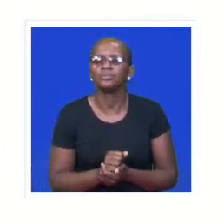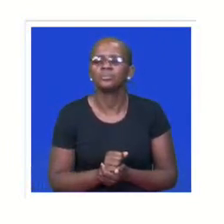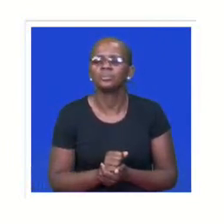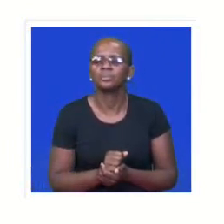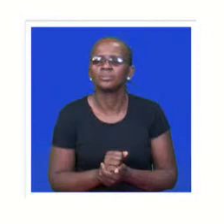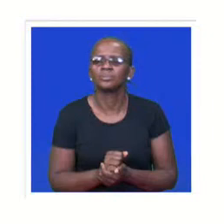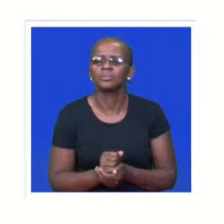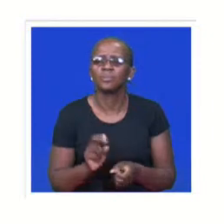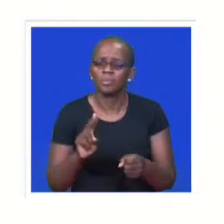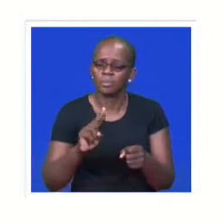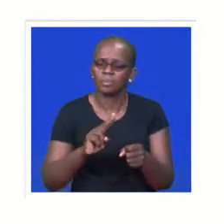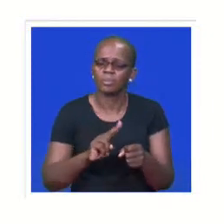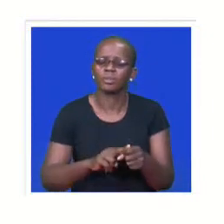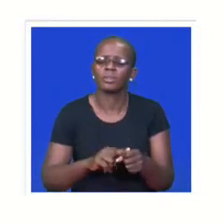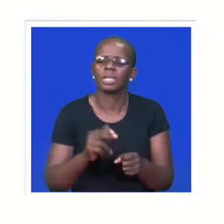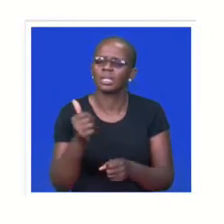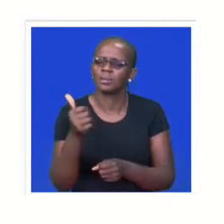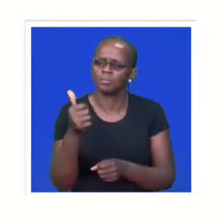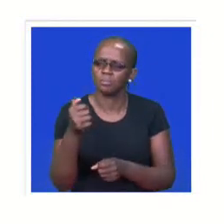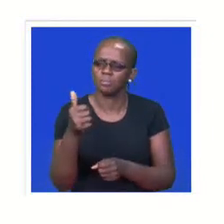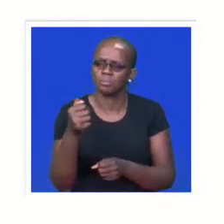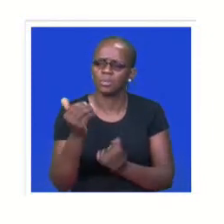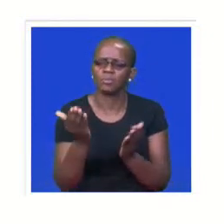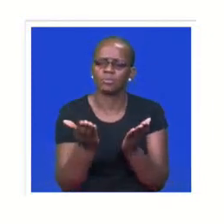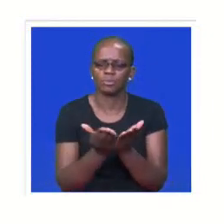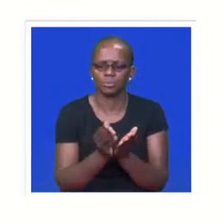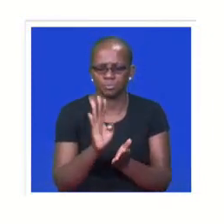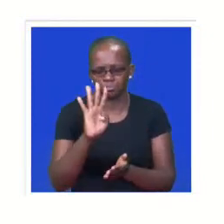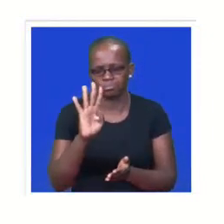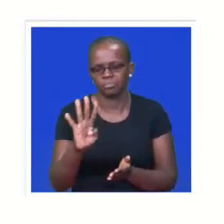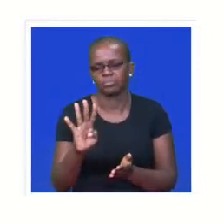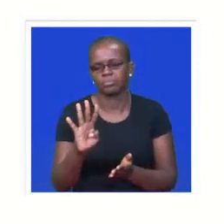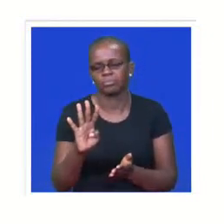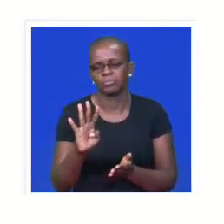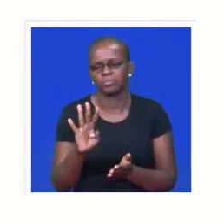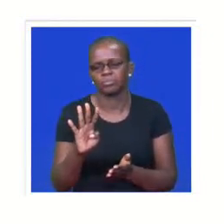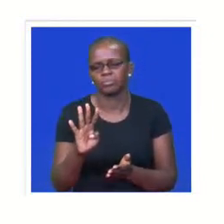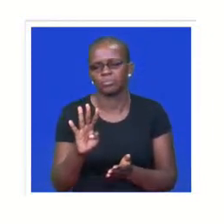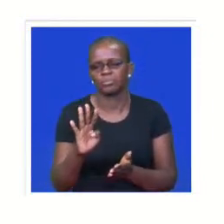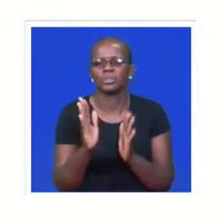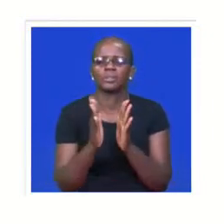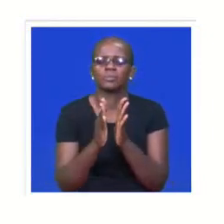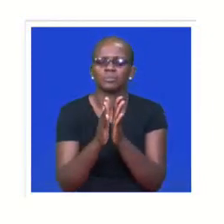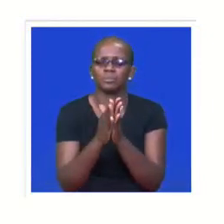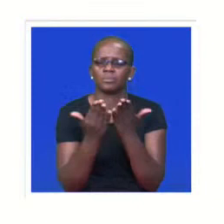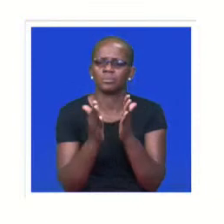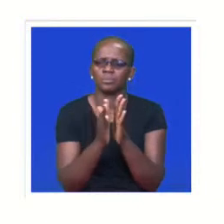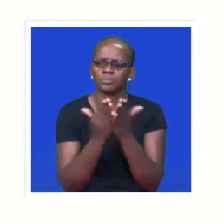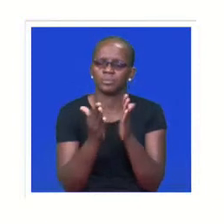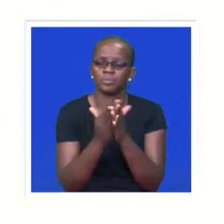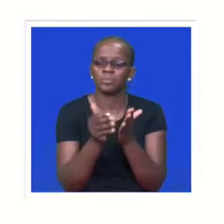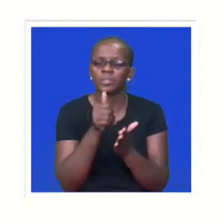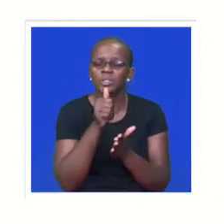pen. If you are in grade 4, and an exercise book for both